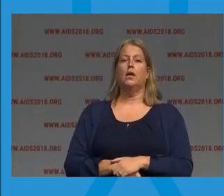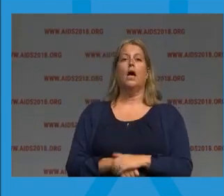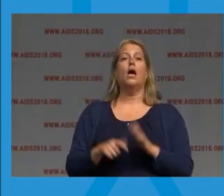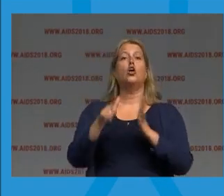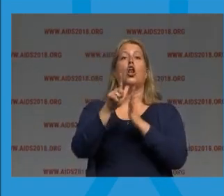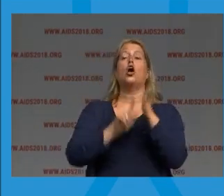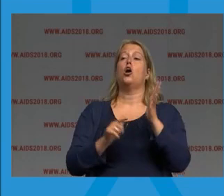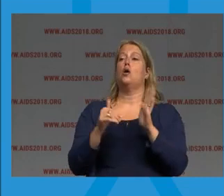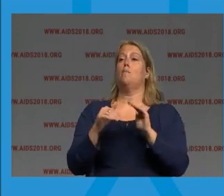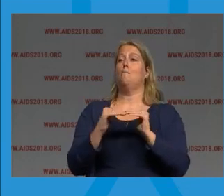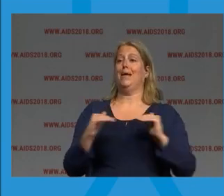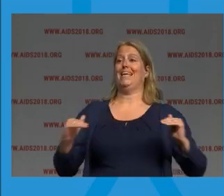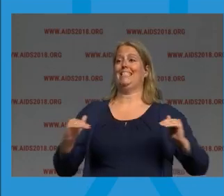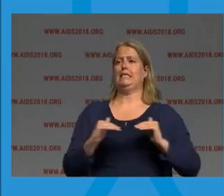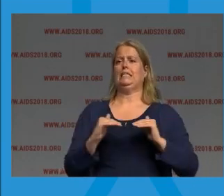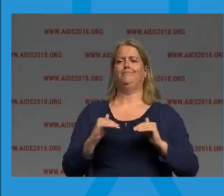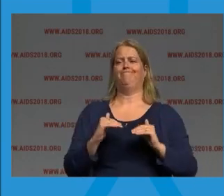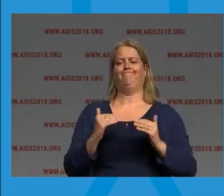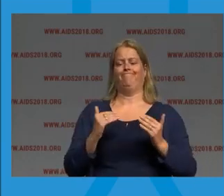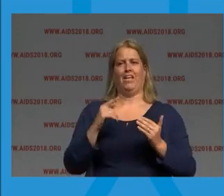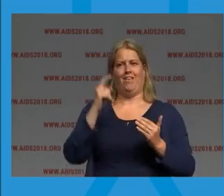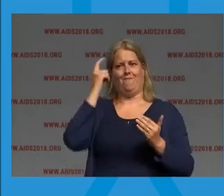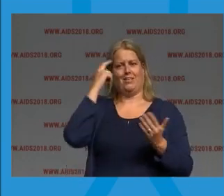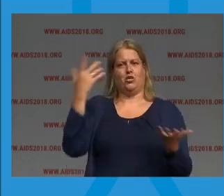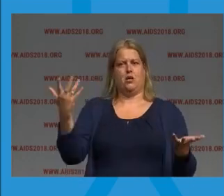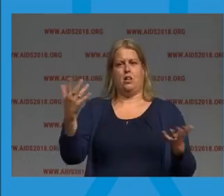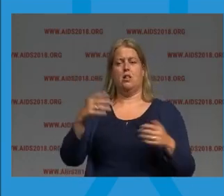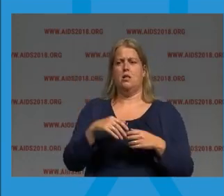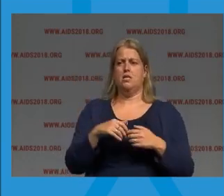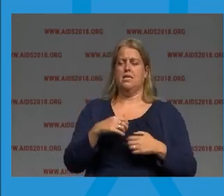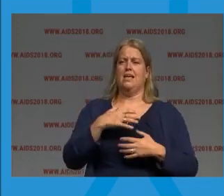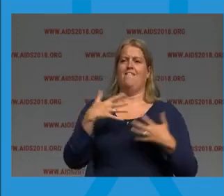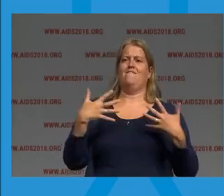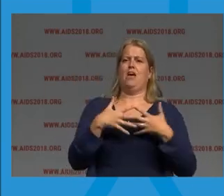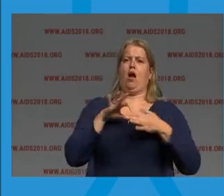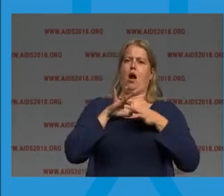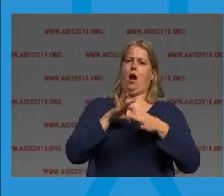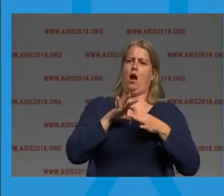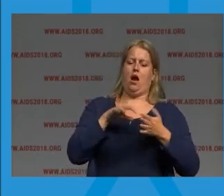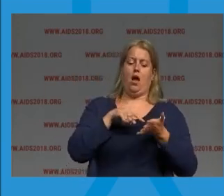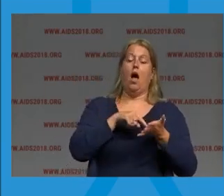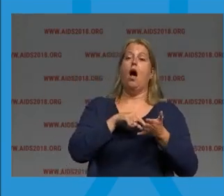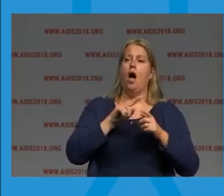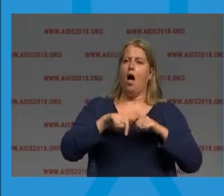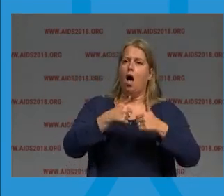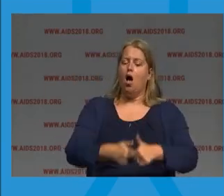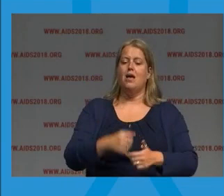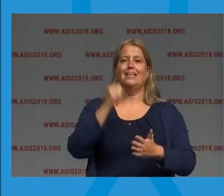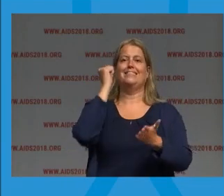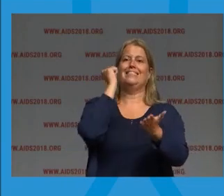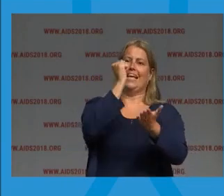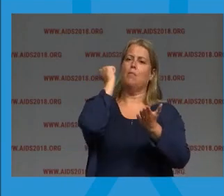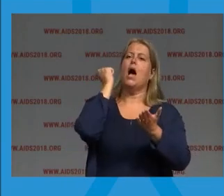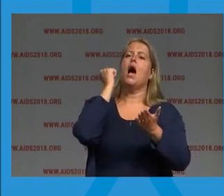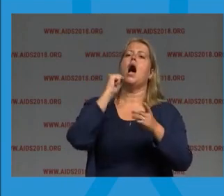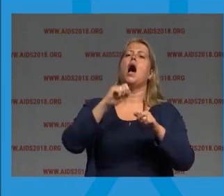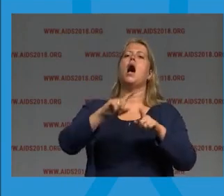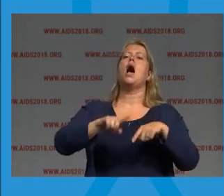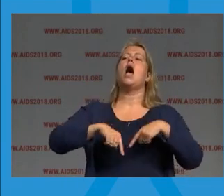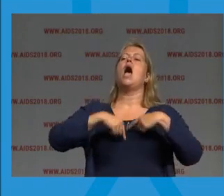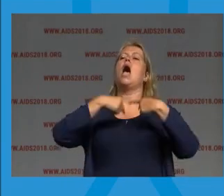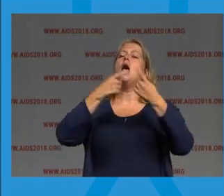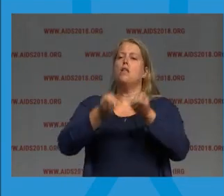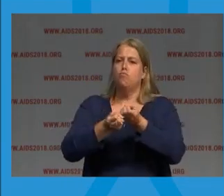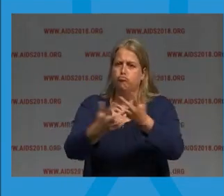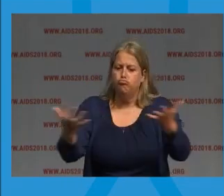very irrational. It is based on fear, which leads to stigma, which eventually manifests itself